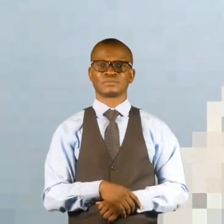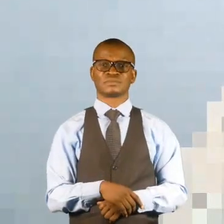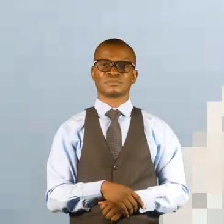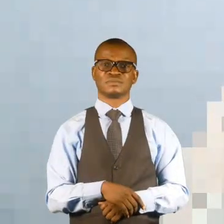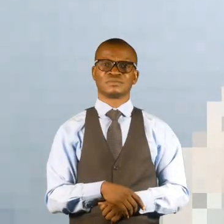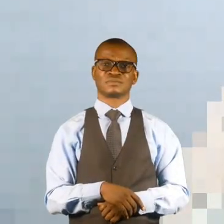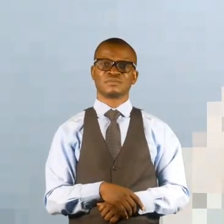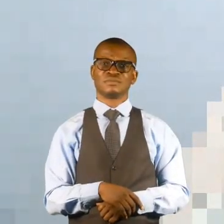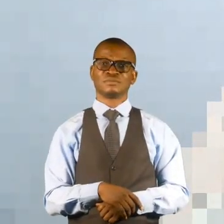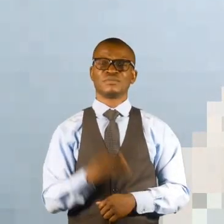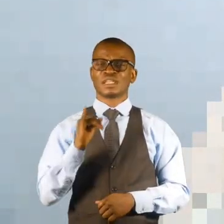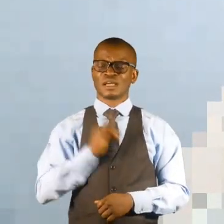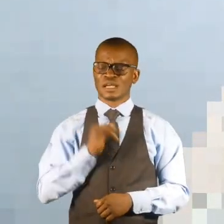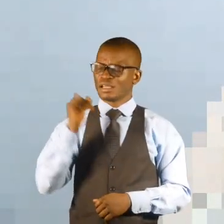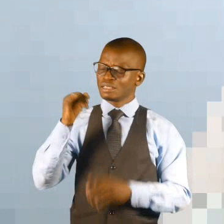So